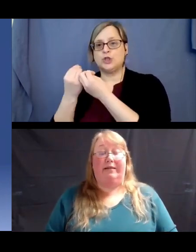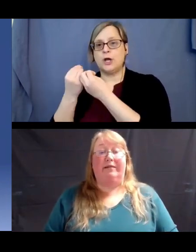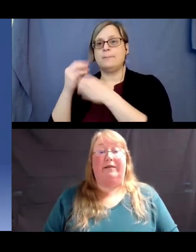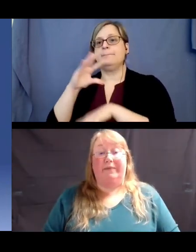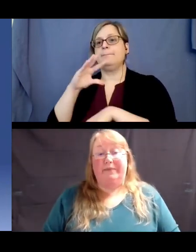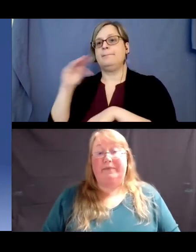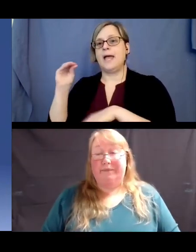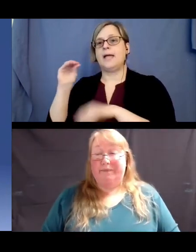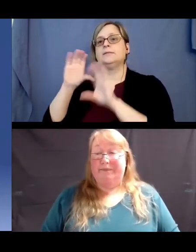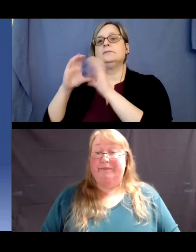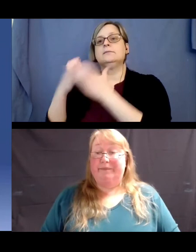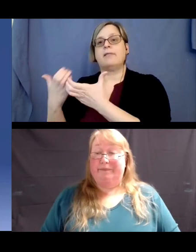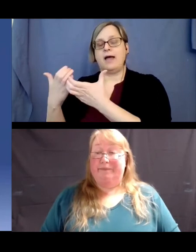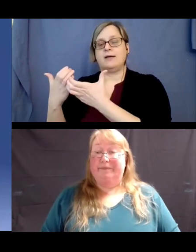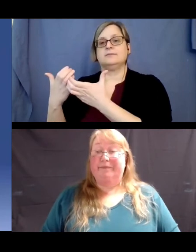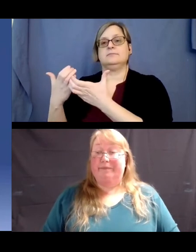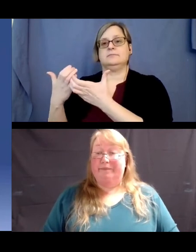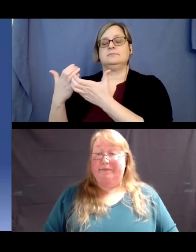on.